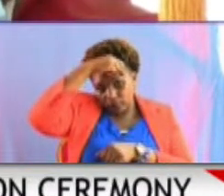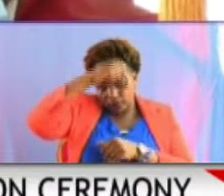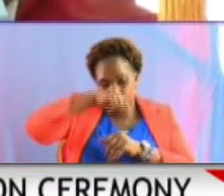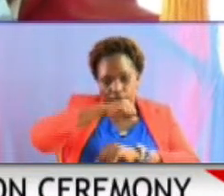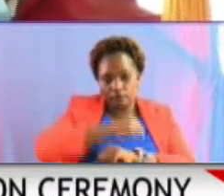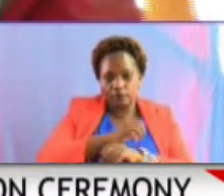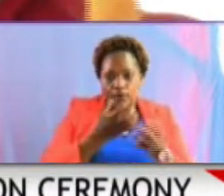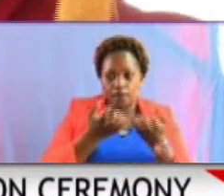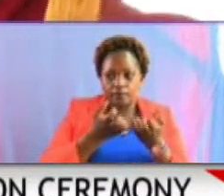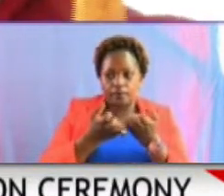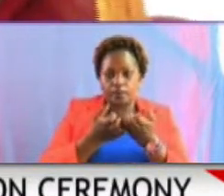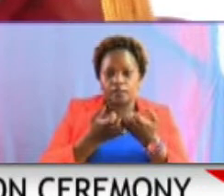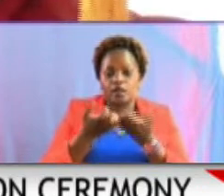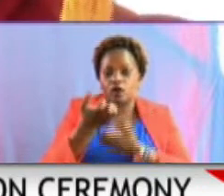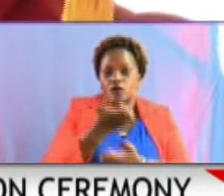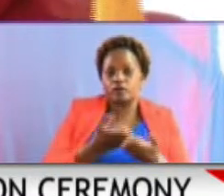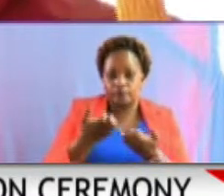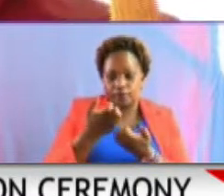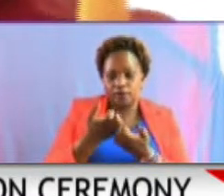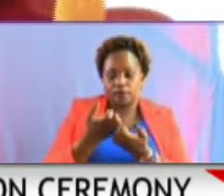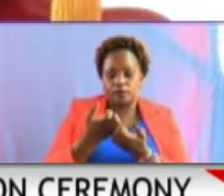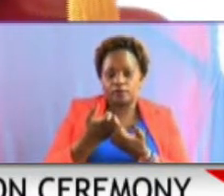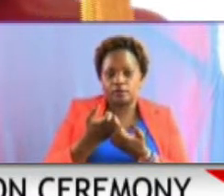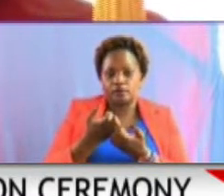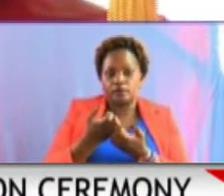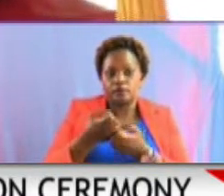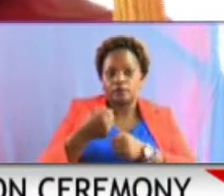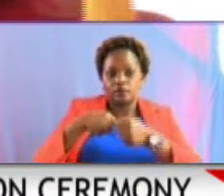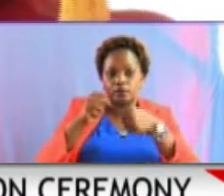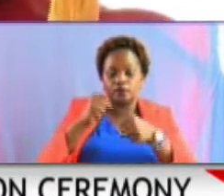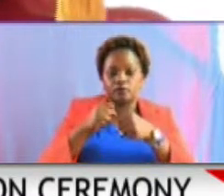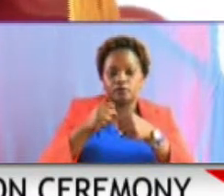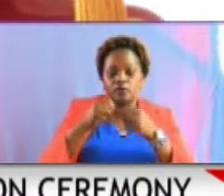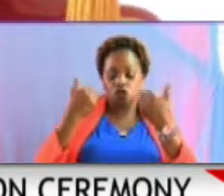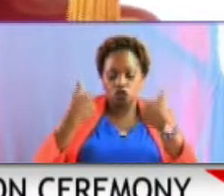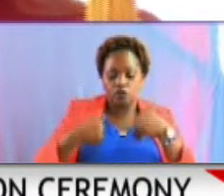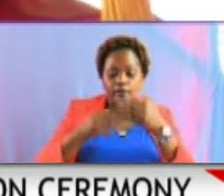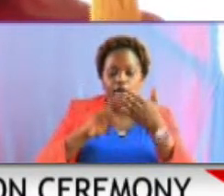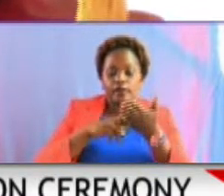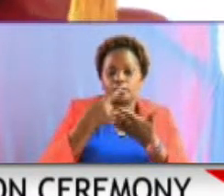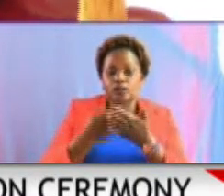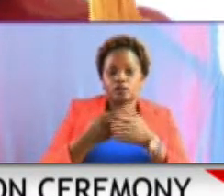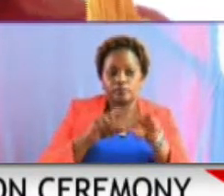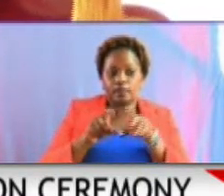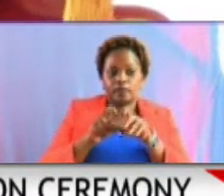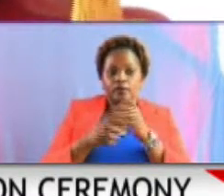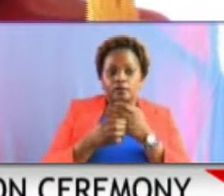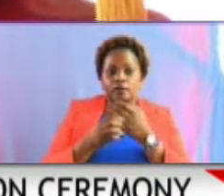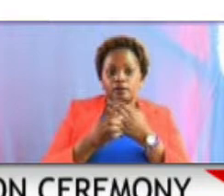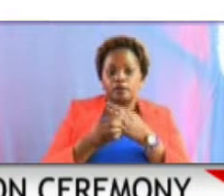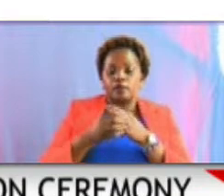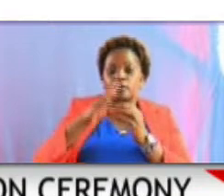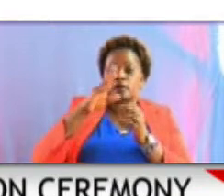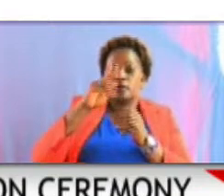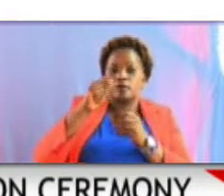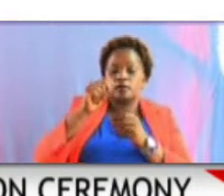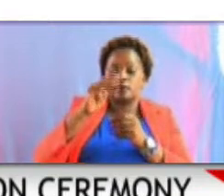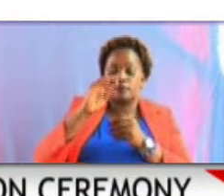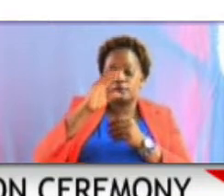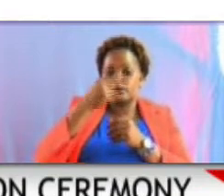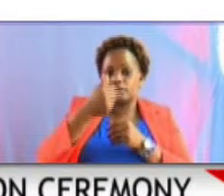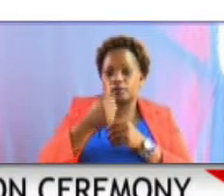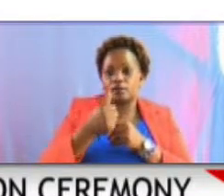School of Business and Economics, Master of Science in Human Resource Management, Kabucha Christine